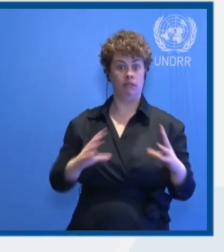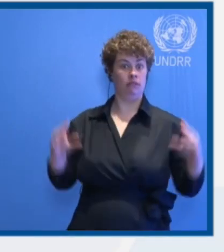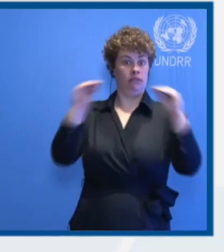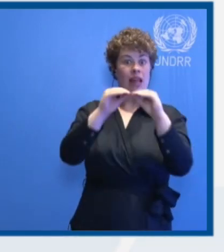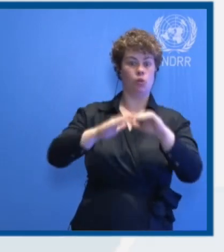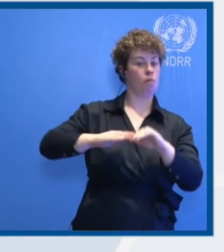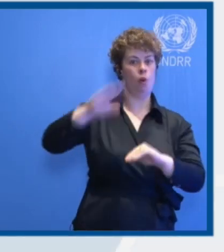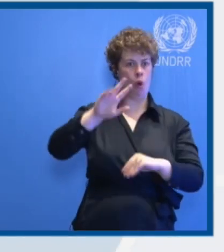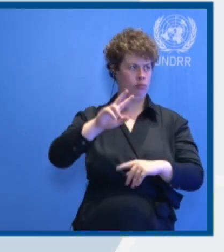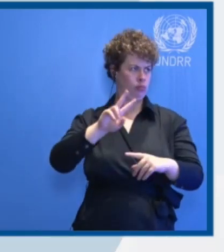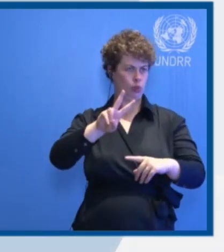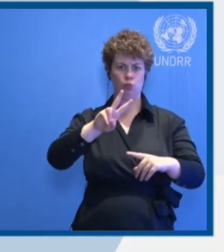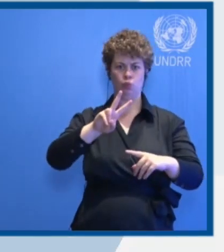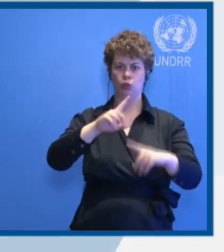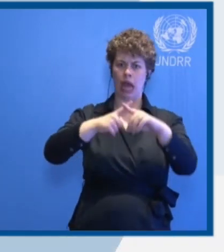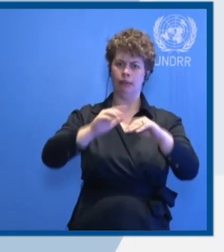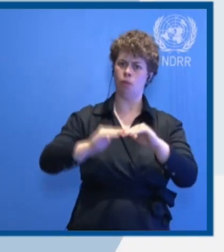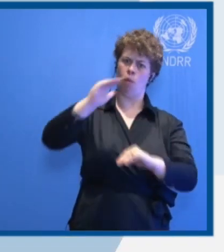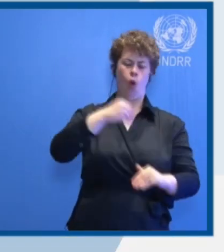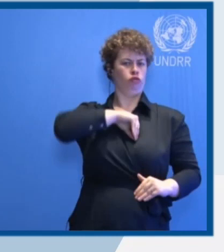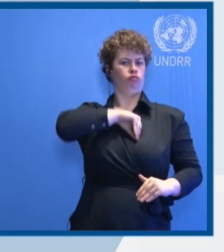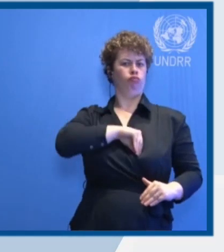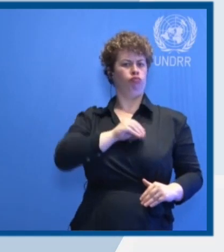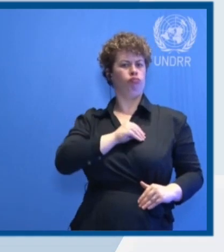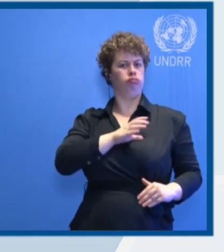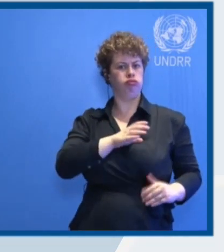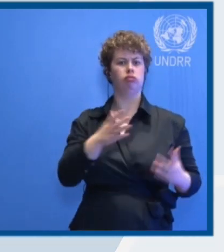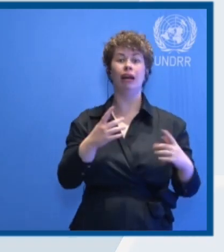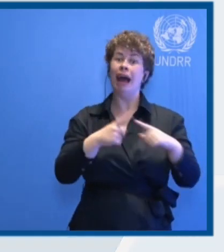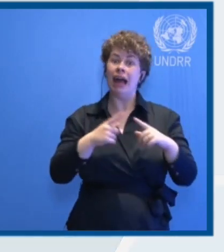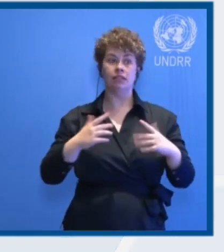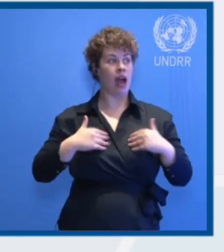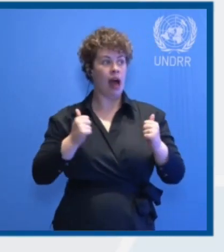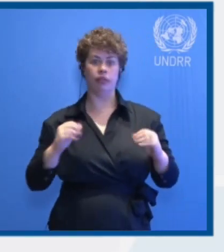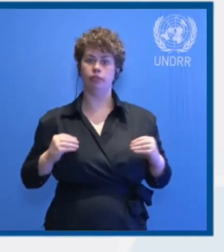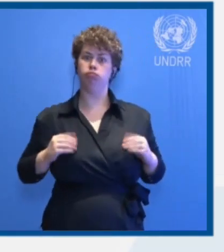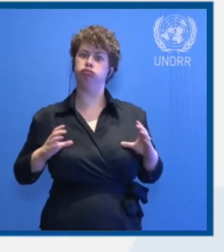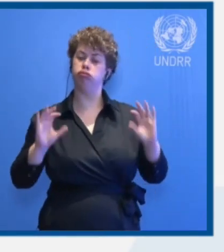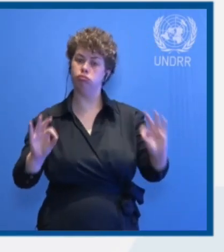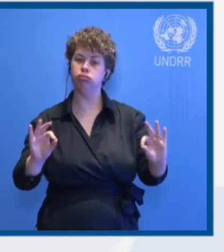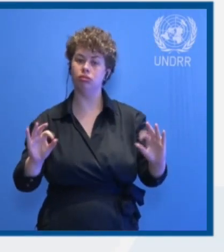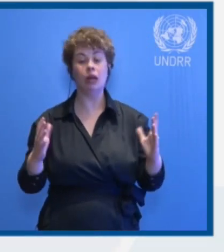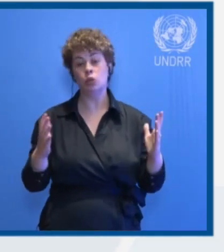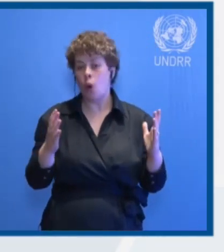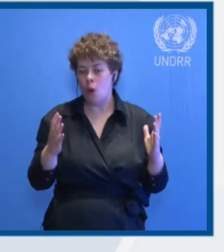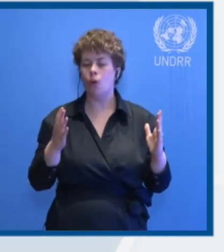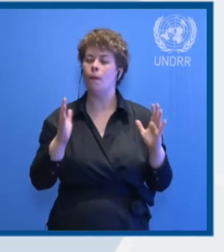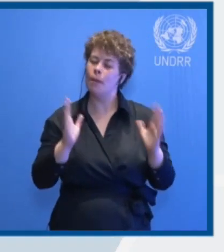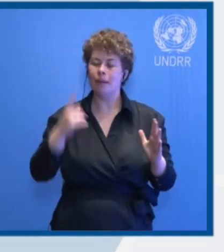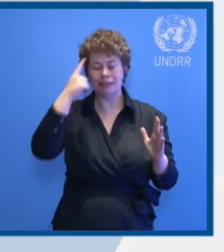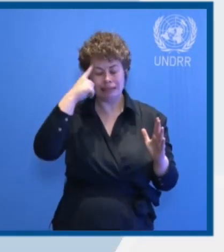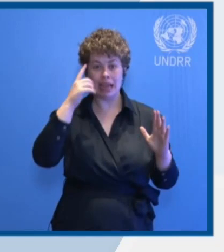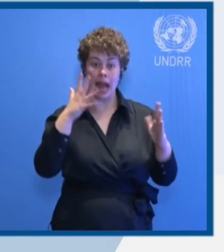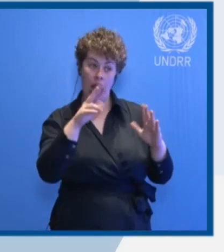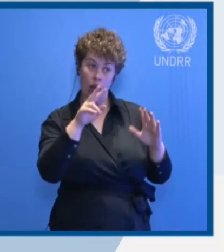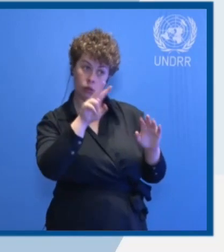we have to use different ways of communicating to build the credibility, the direct investment